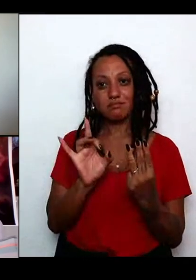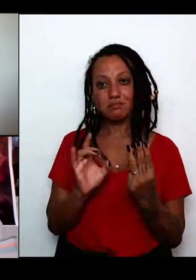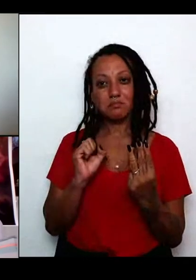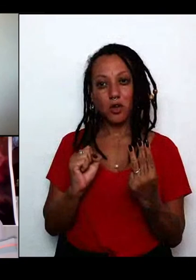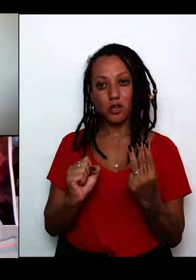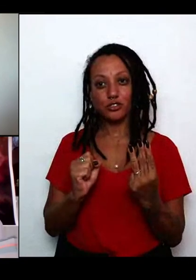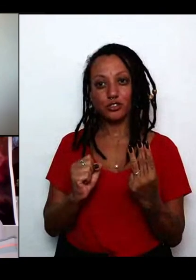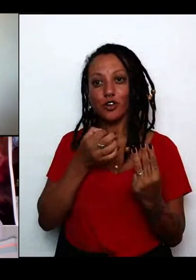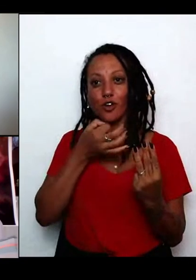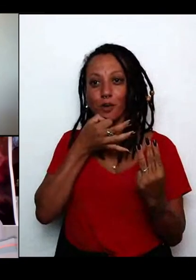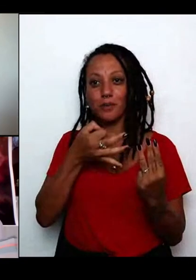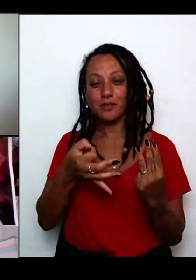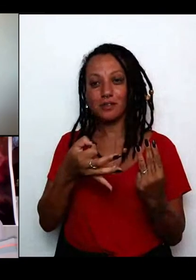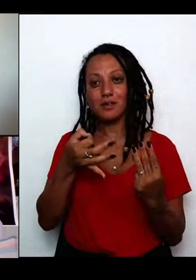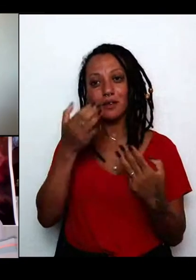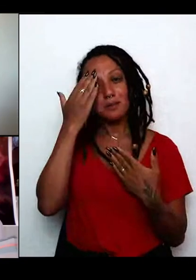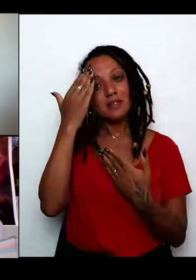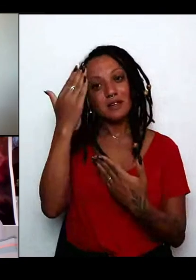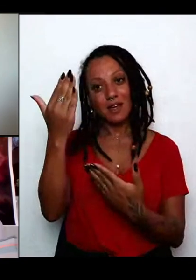um